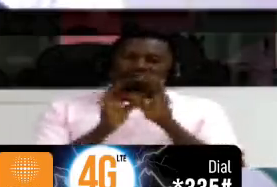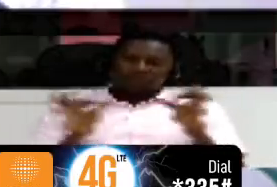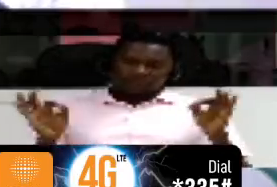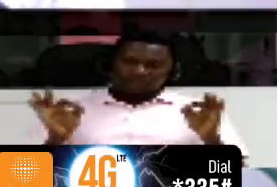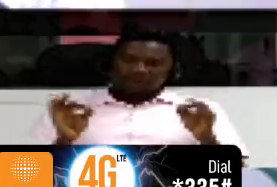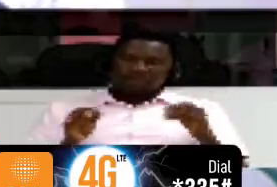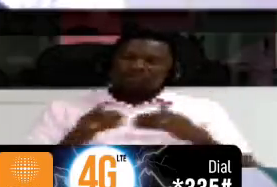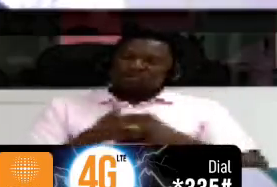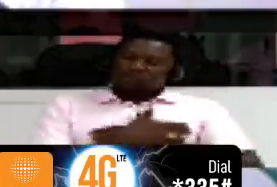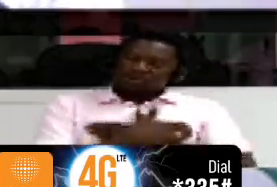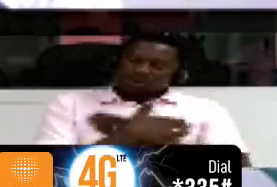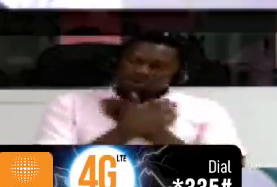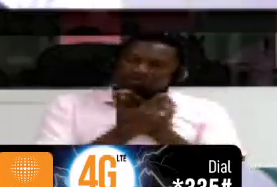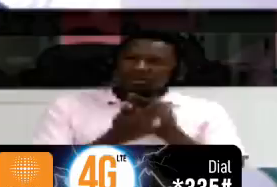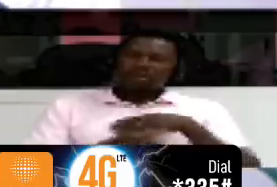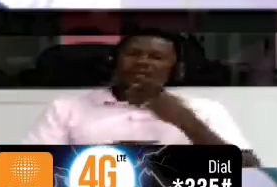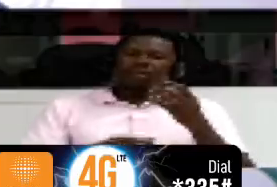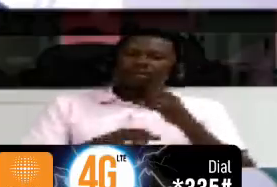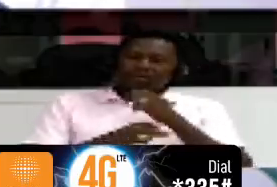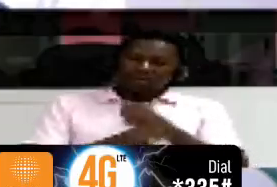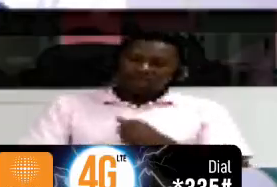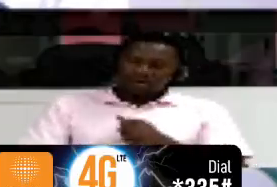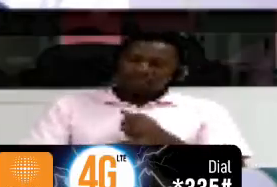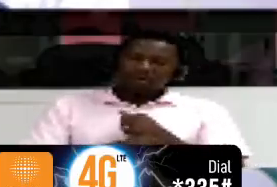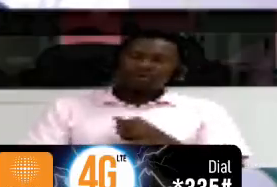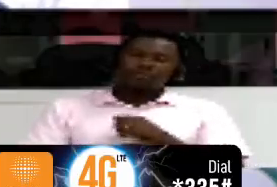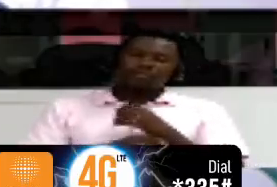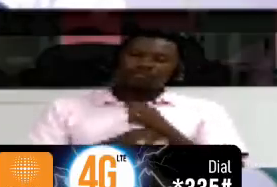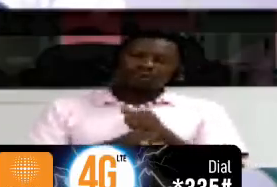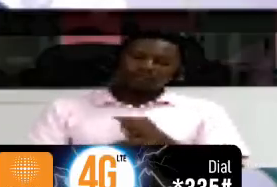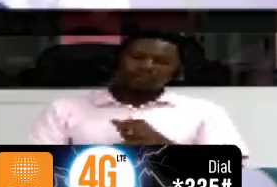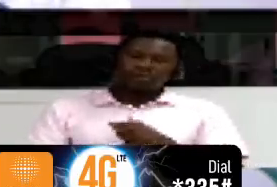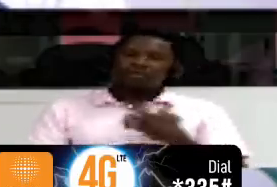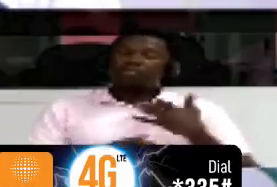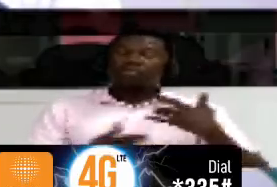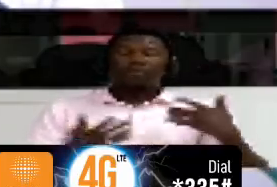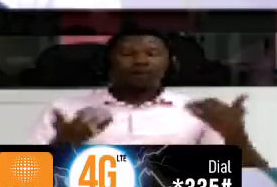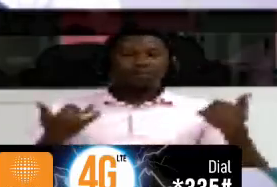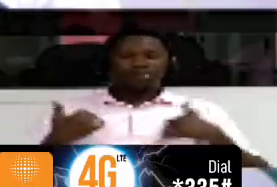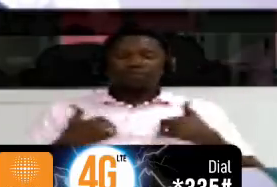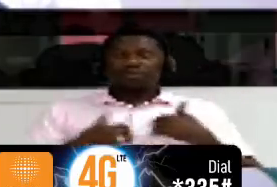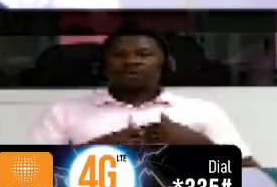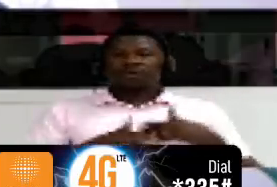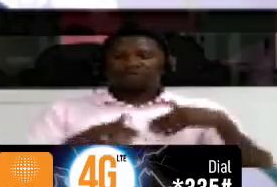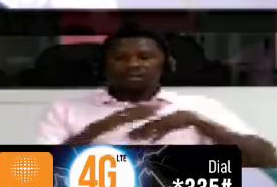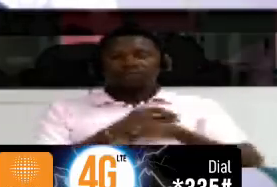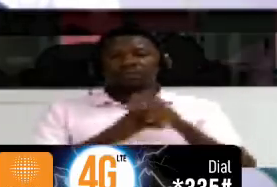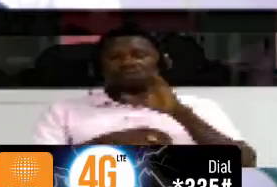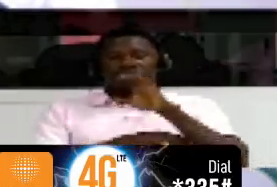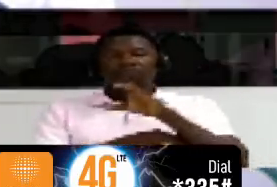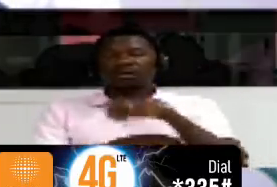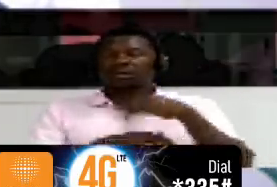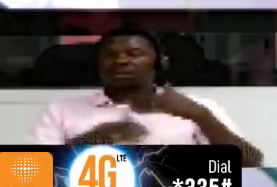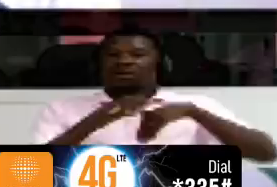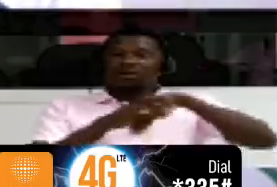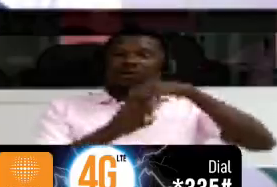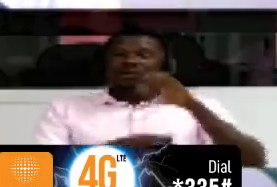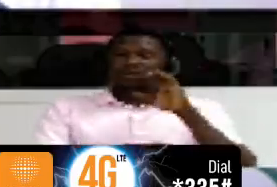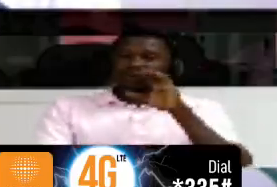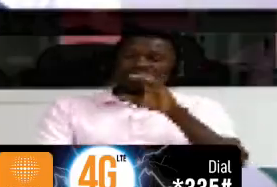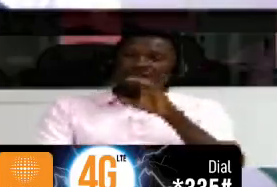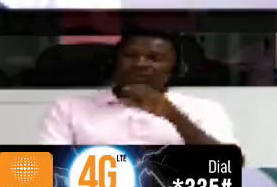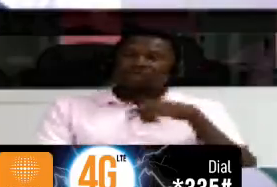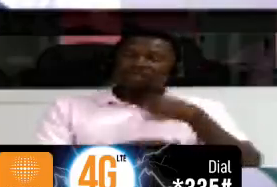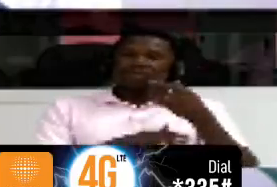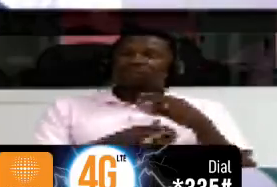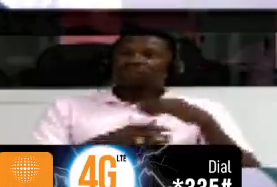peace-loving and helping so many people within the country and outside the country